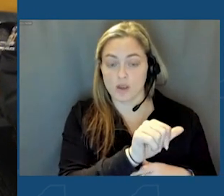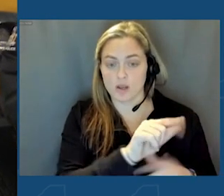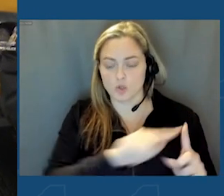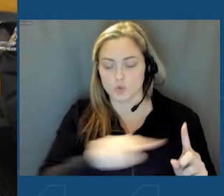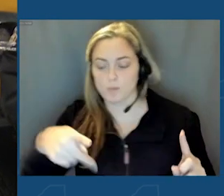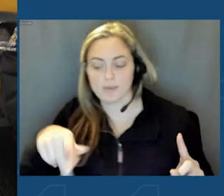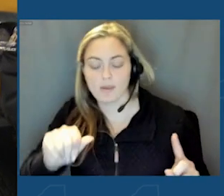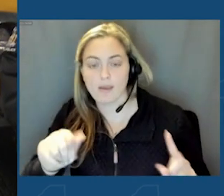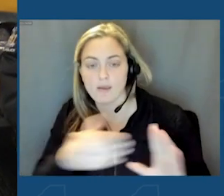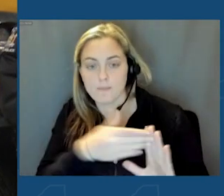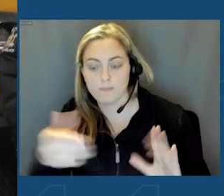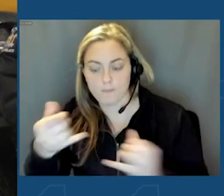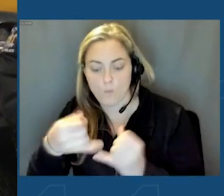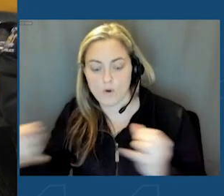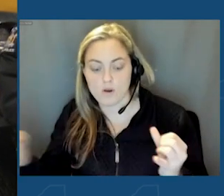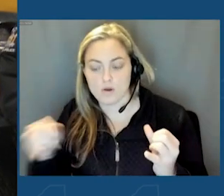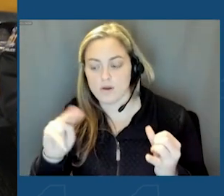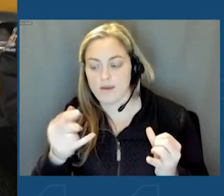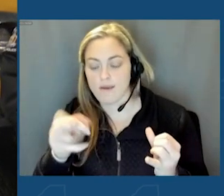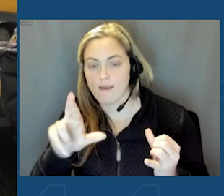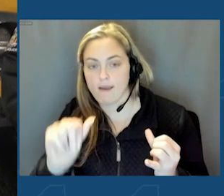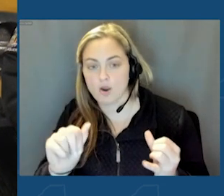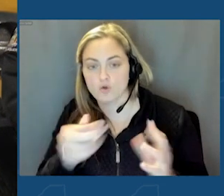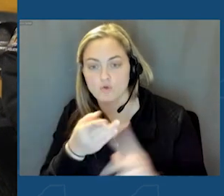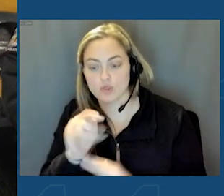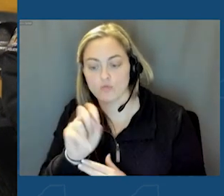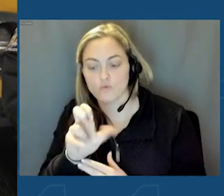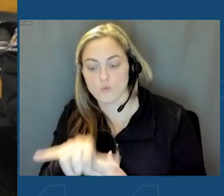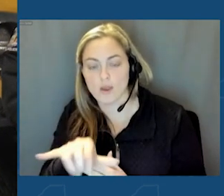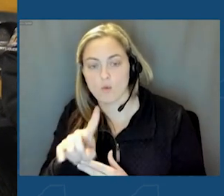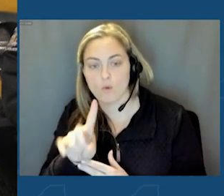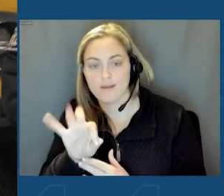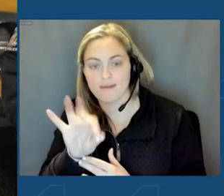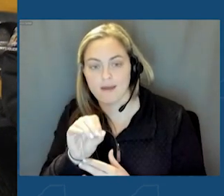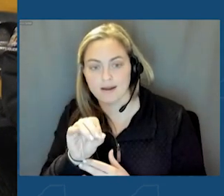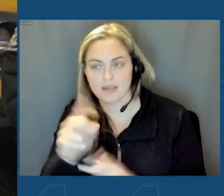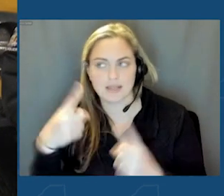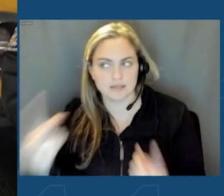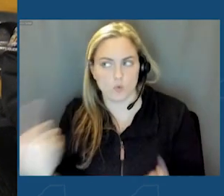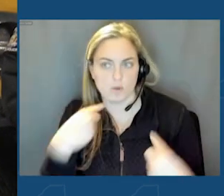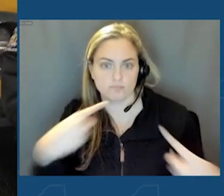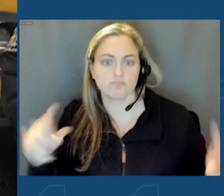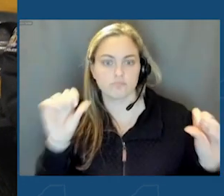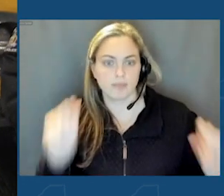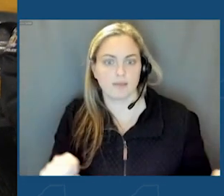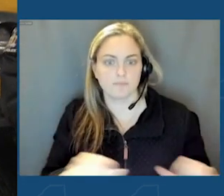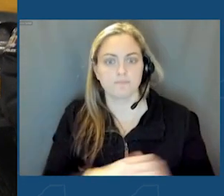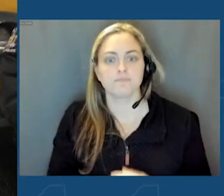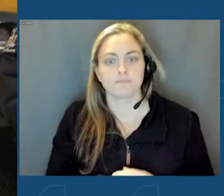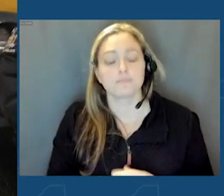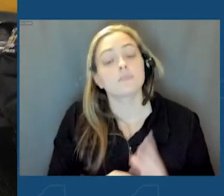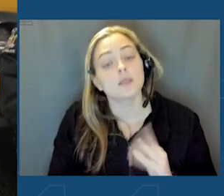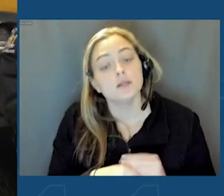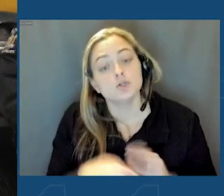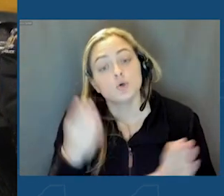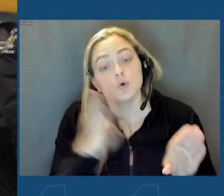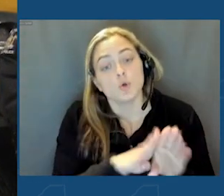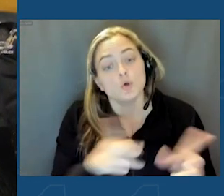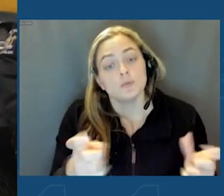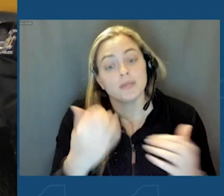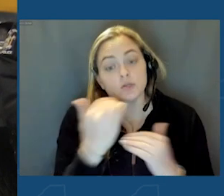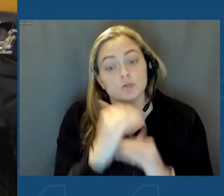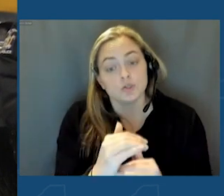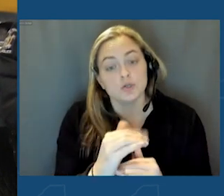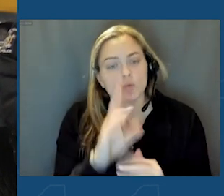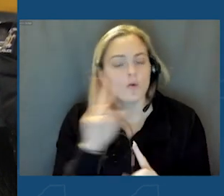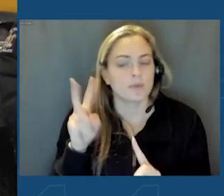and a Niagara Thruway i-190 until further further notice additional closures and speed restrictions may be implant